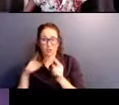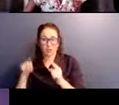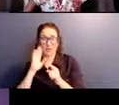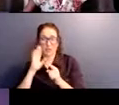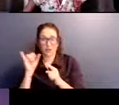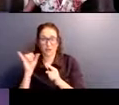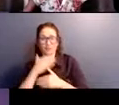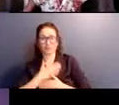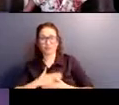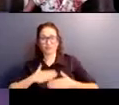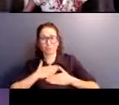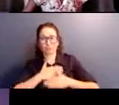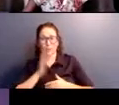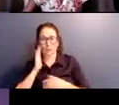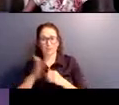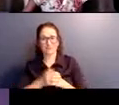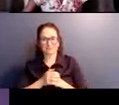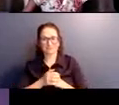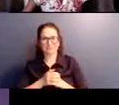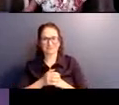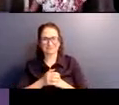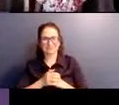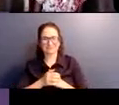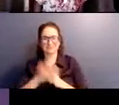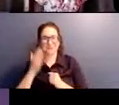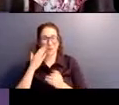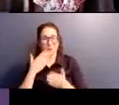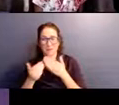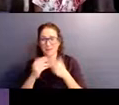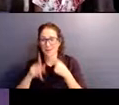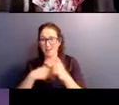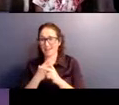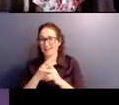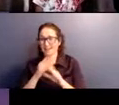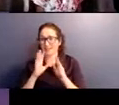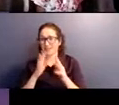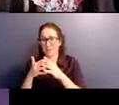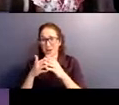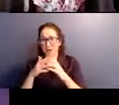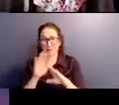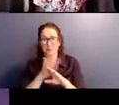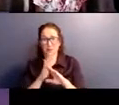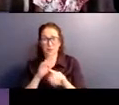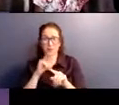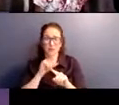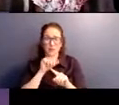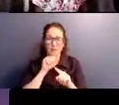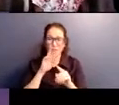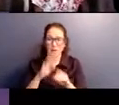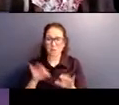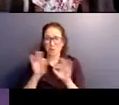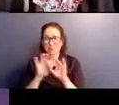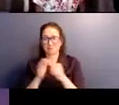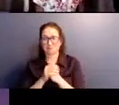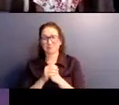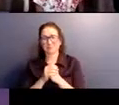also appreciate. So whatever genre of music, of American music you love or